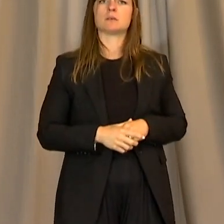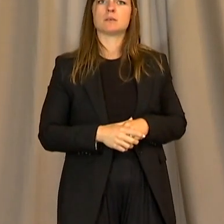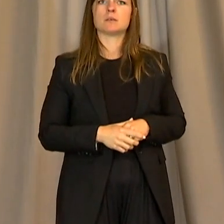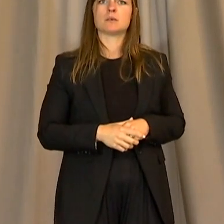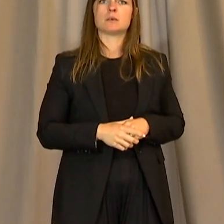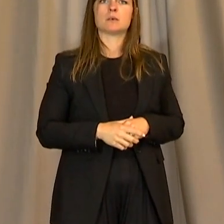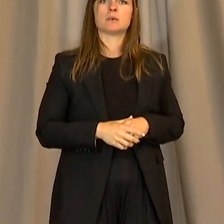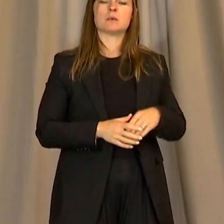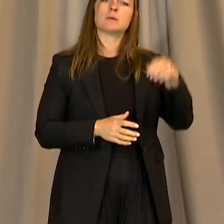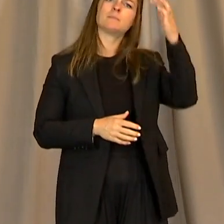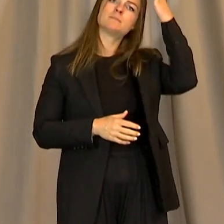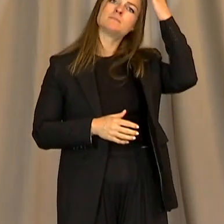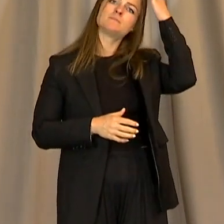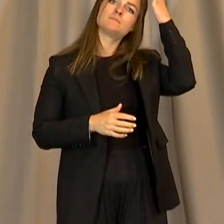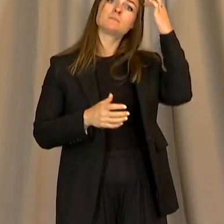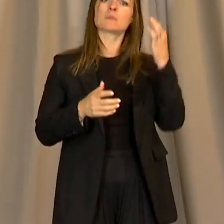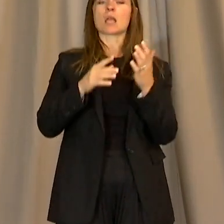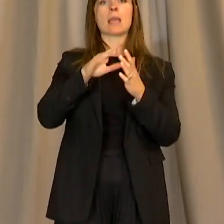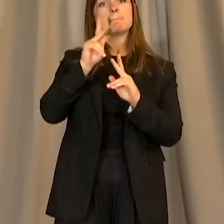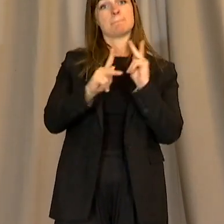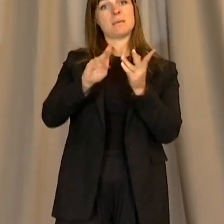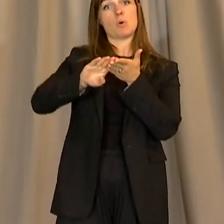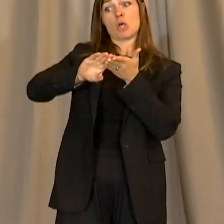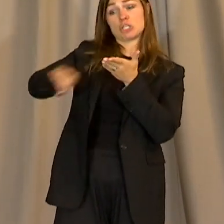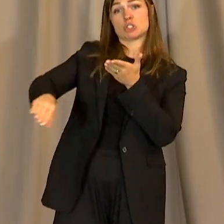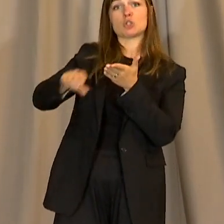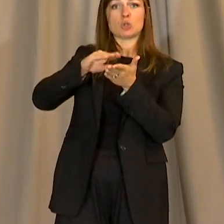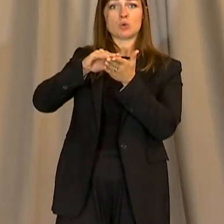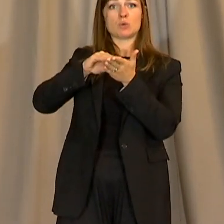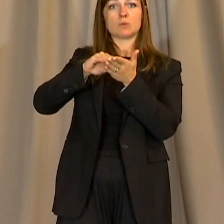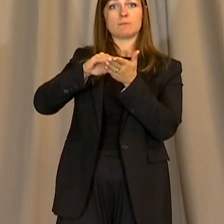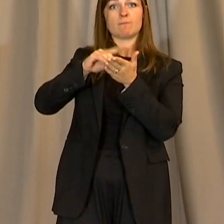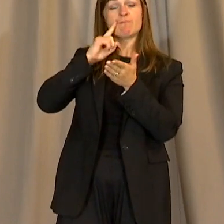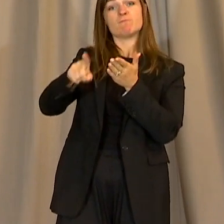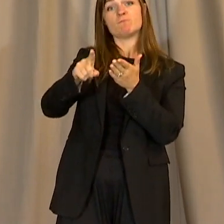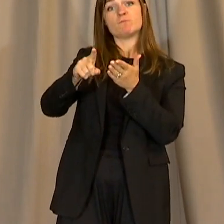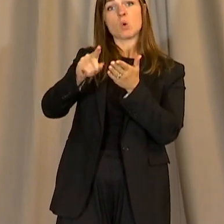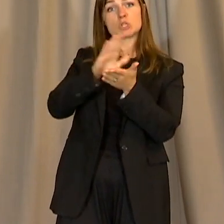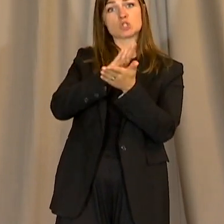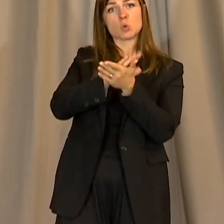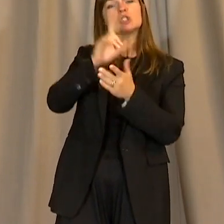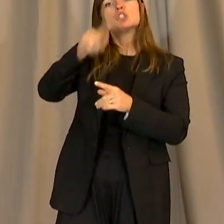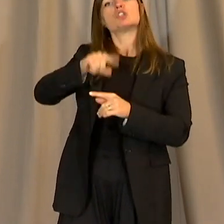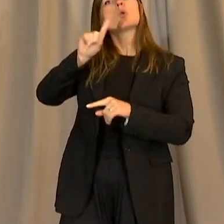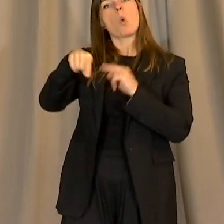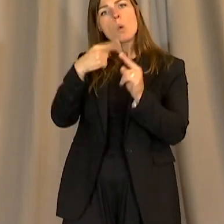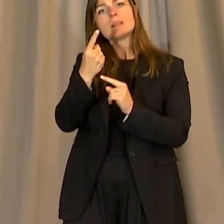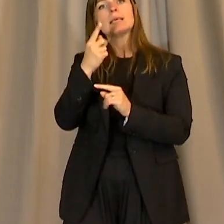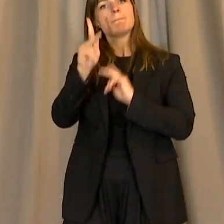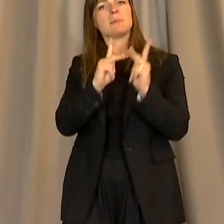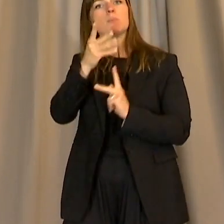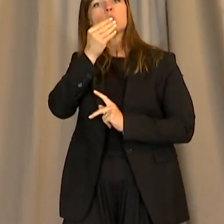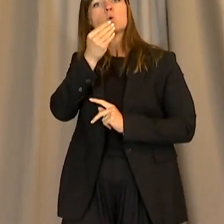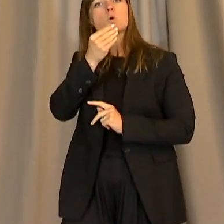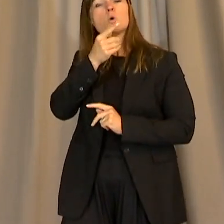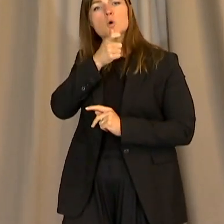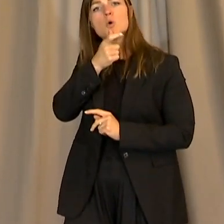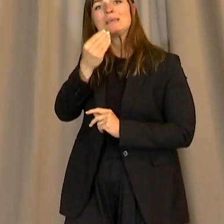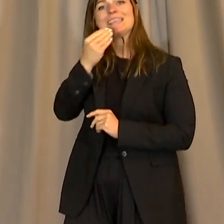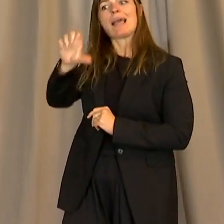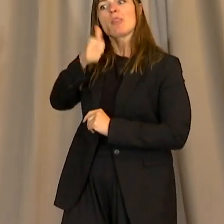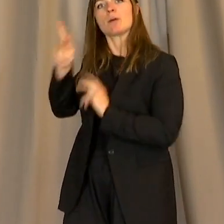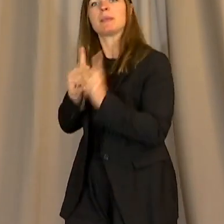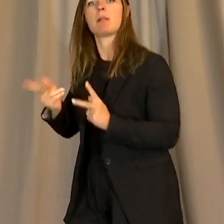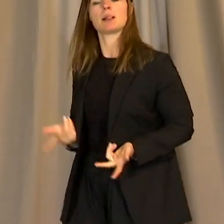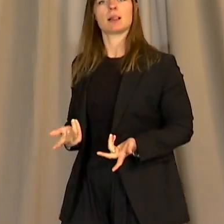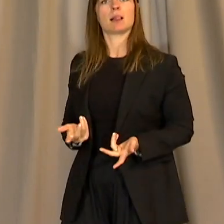The only person who should be excluded from schools are people who are eating people. So Jeffrey Dahmer probably should be excluded. But everybody else can come because you're having